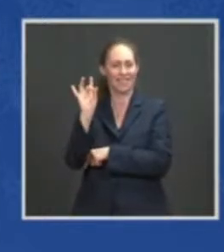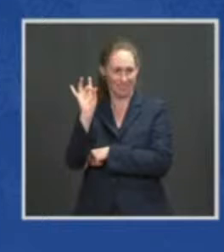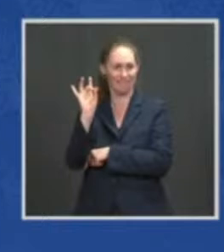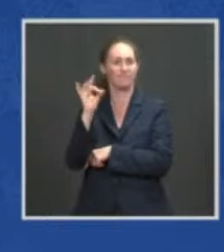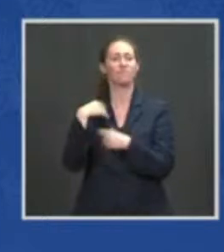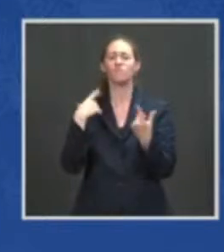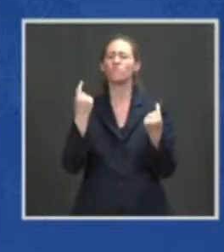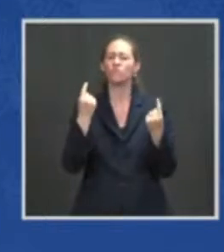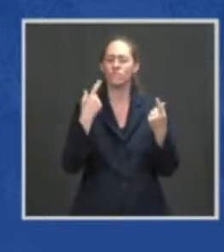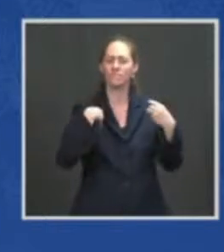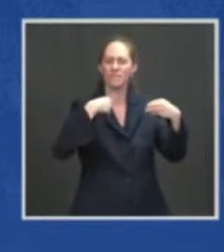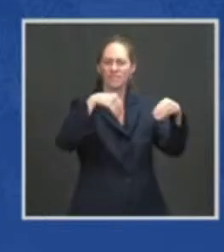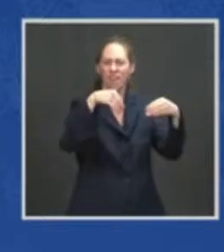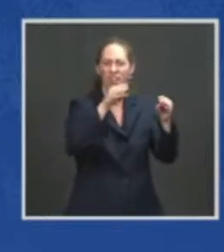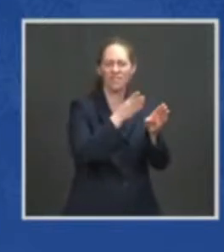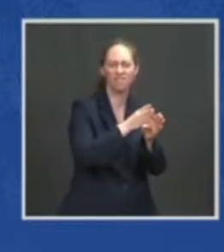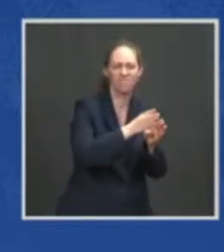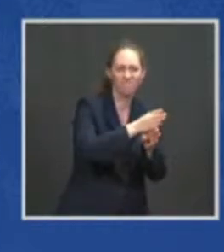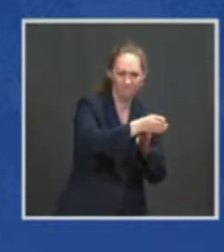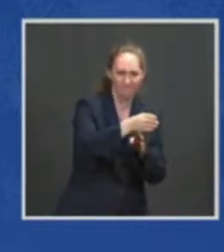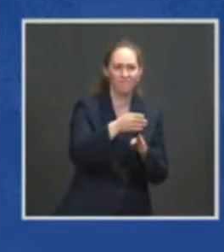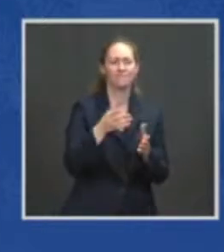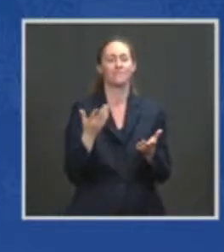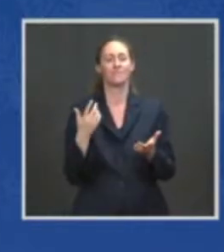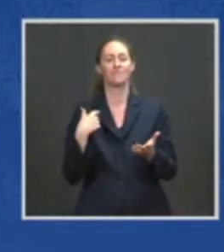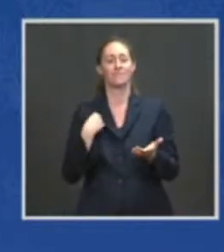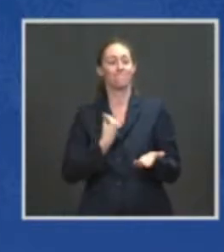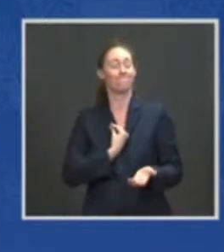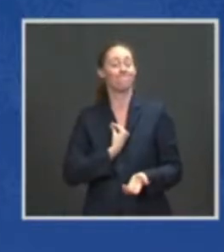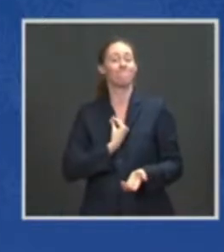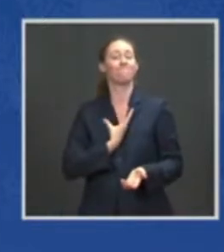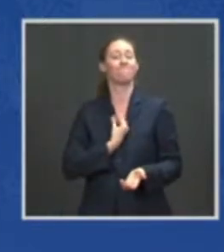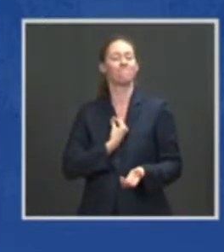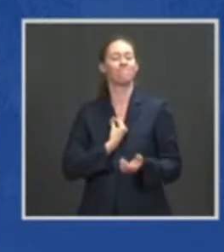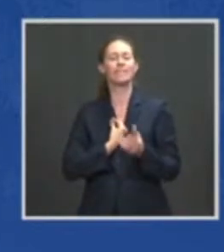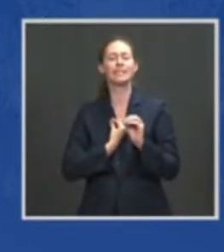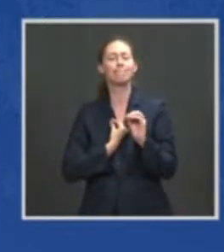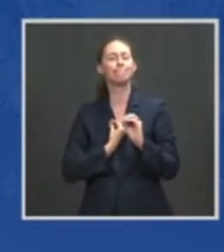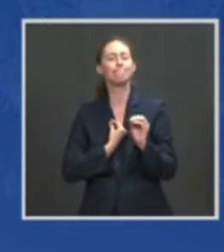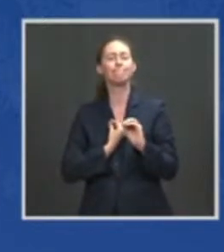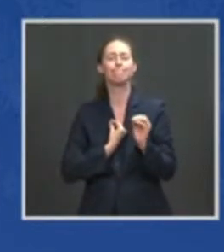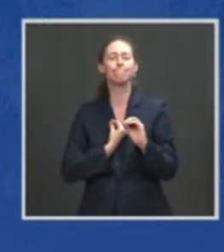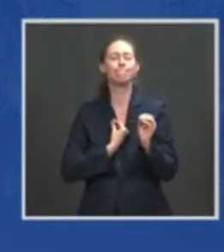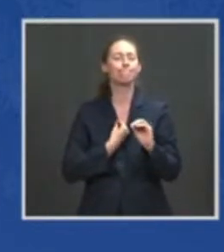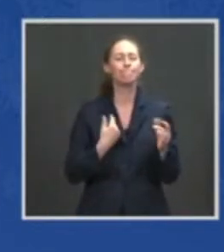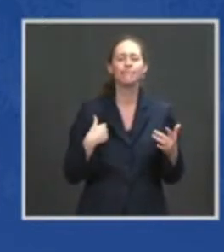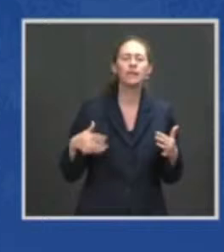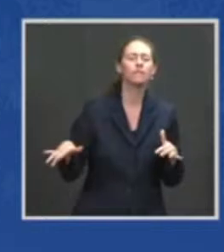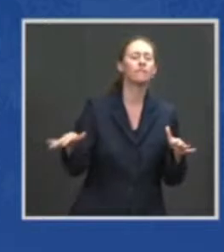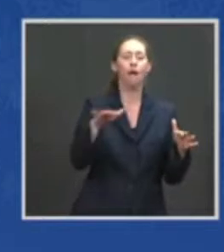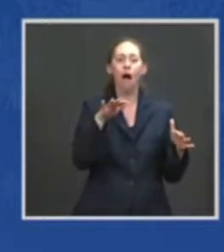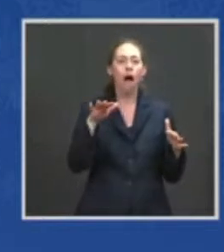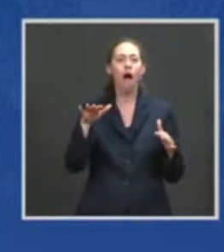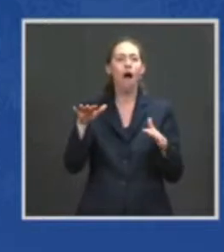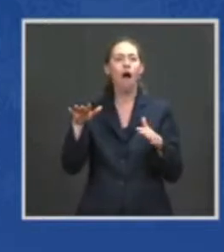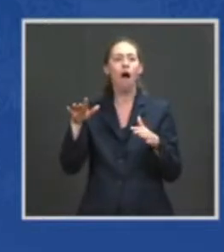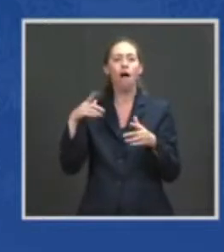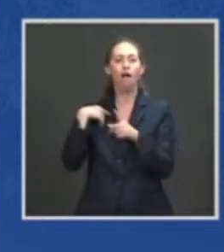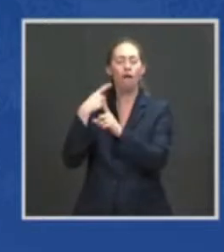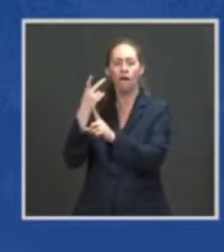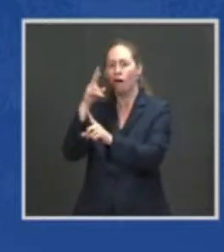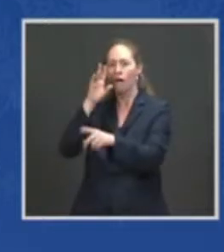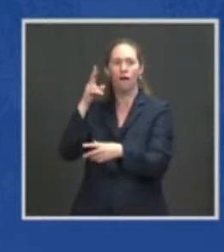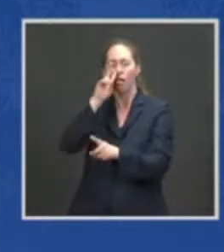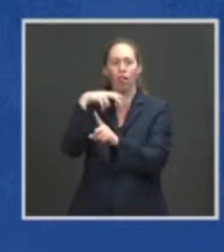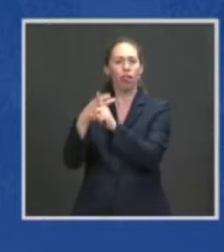any passion for it until I was able to come into the manufacturing industry. I got my first manufacturing